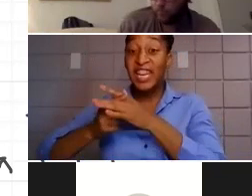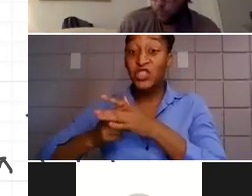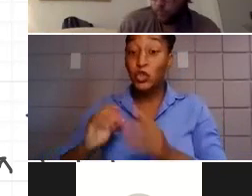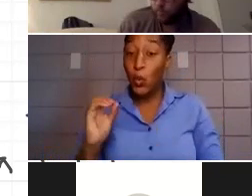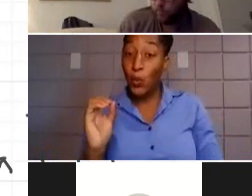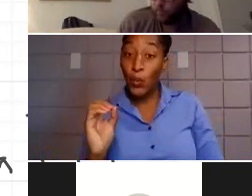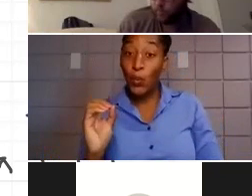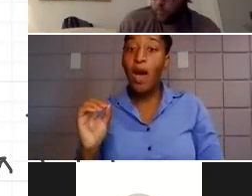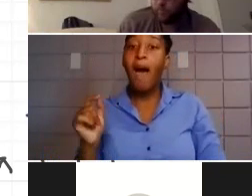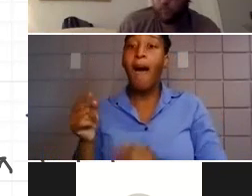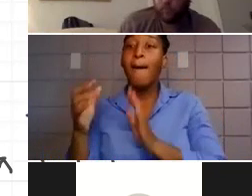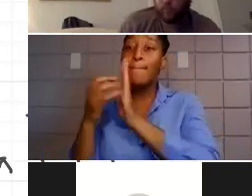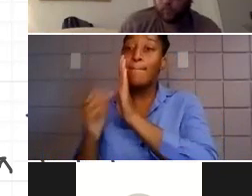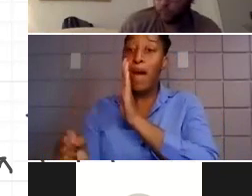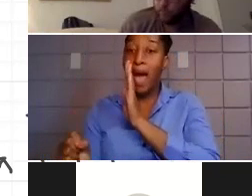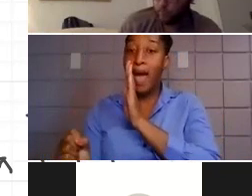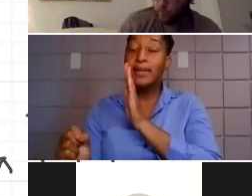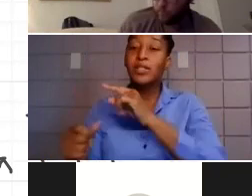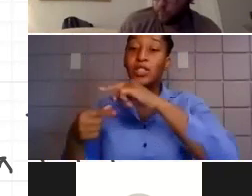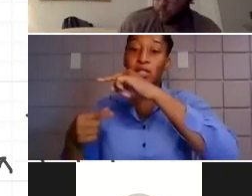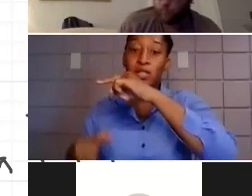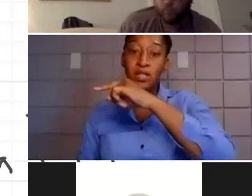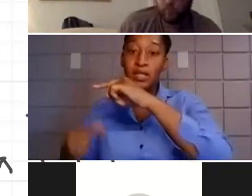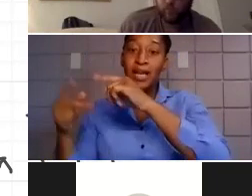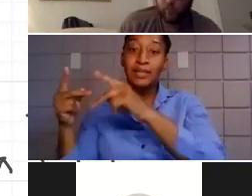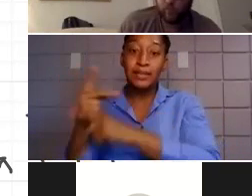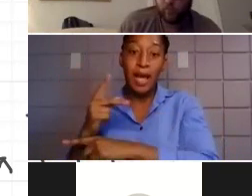And then V final